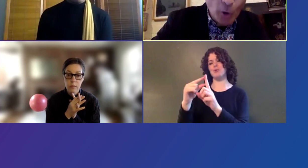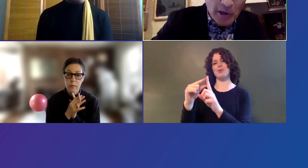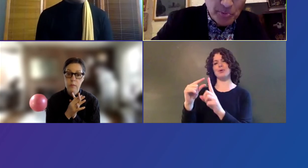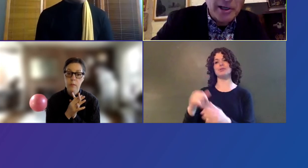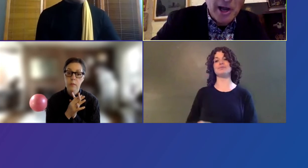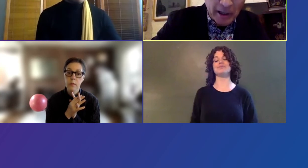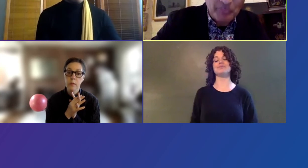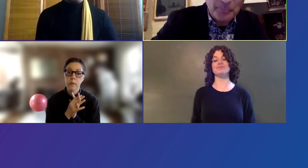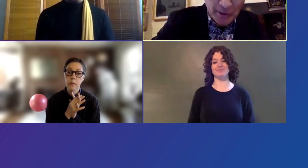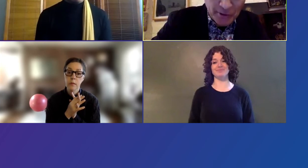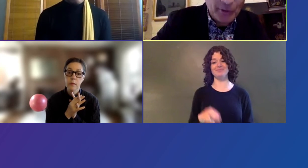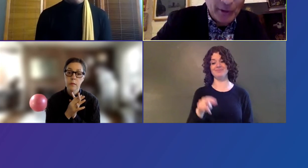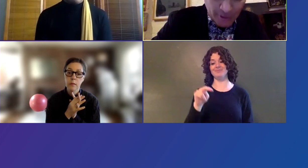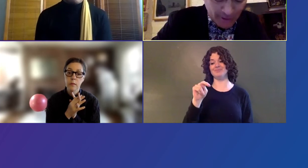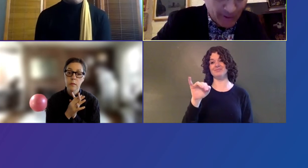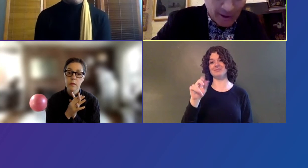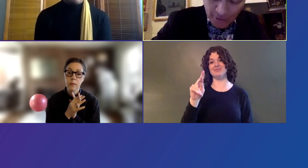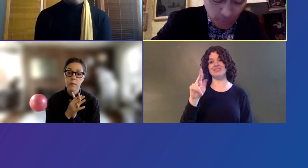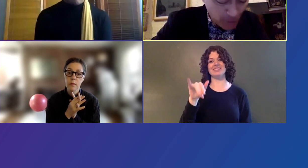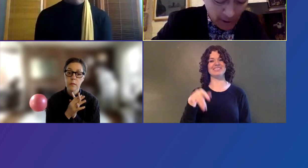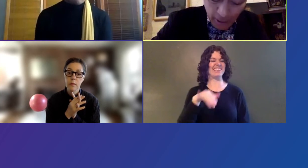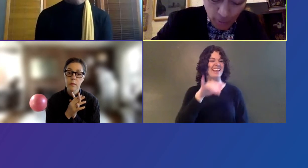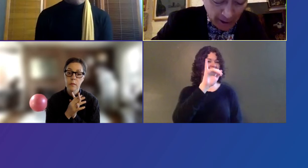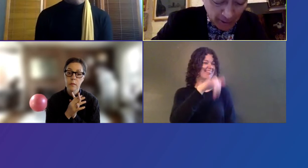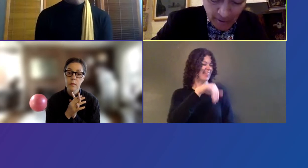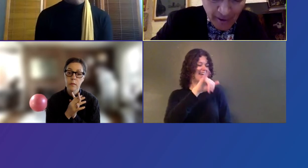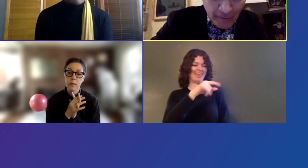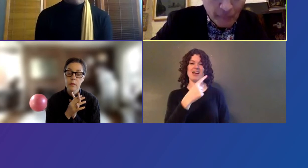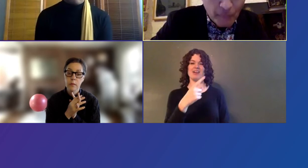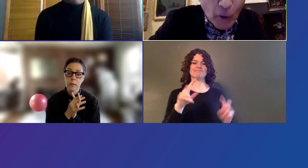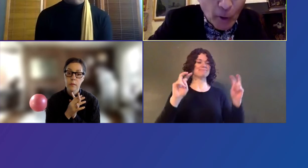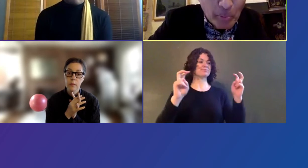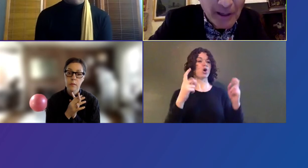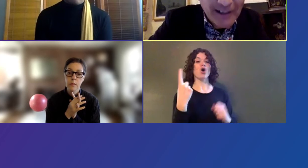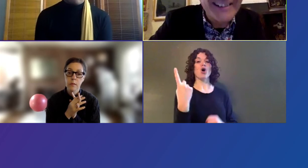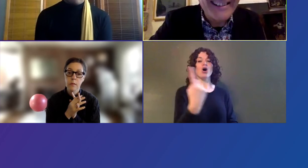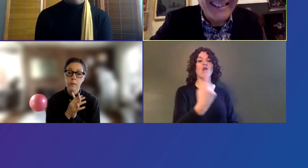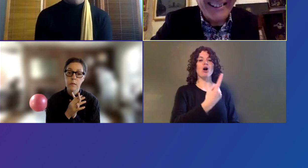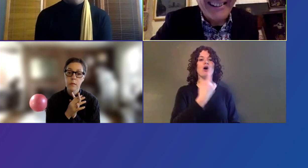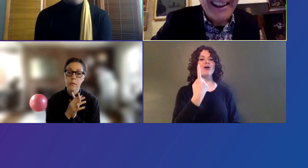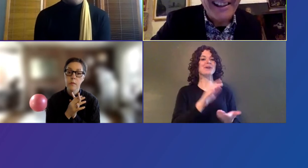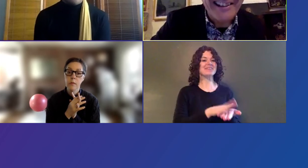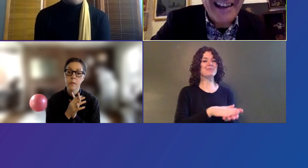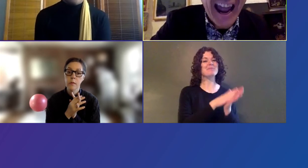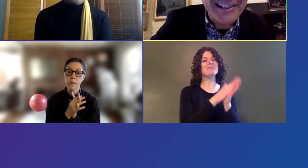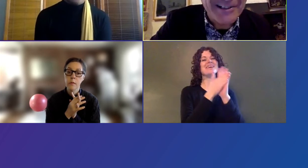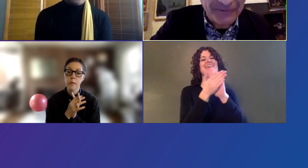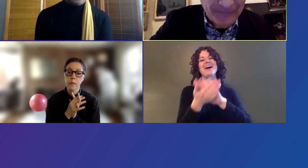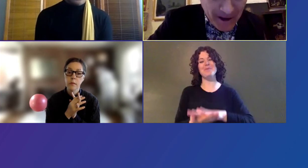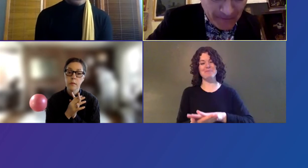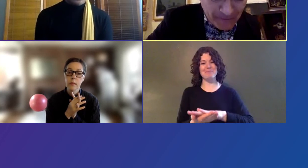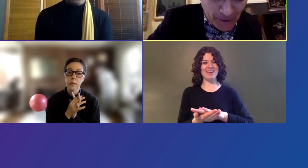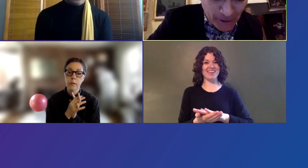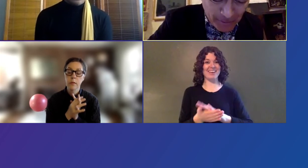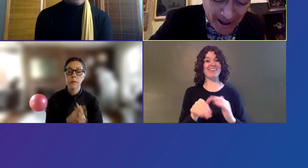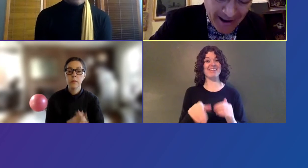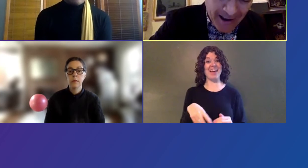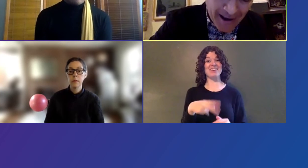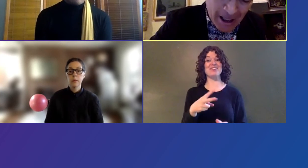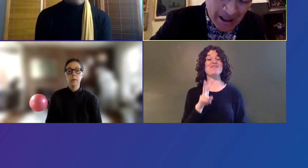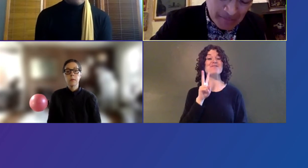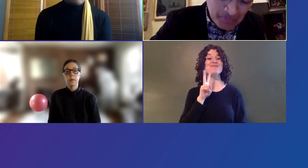Yes, always becoming. That's a really great verb. It's an active